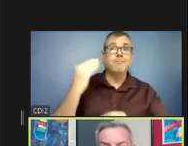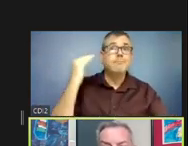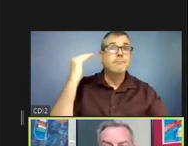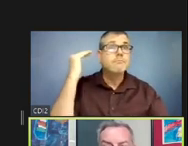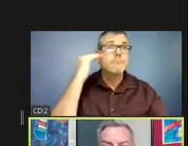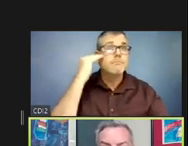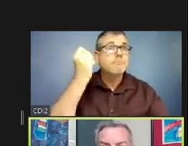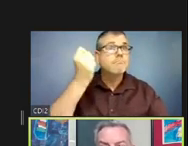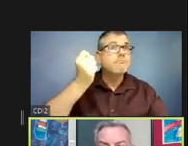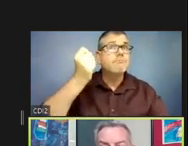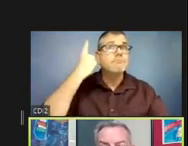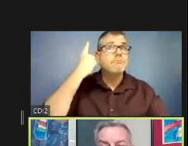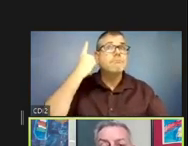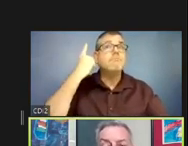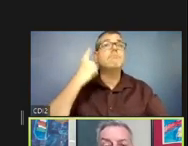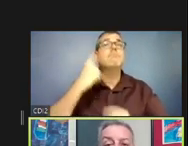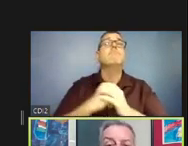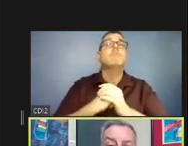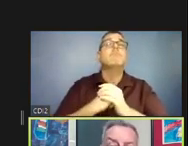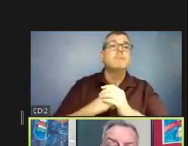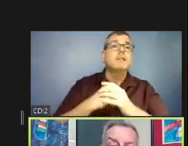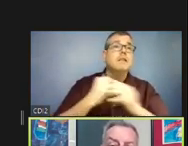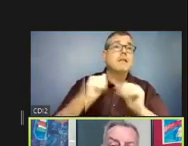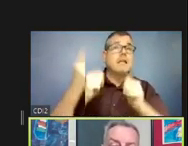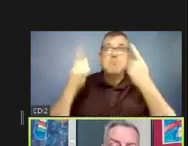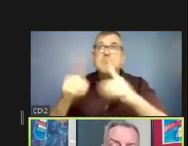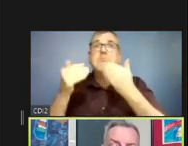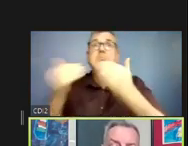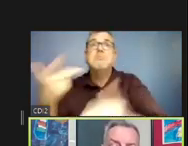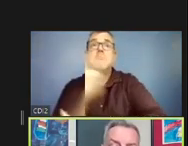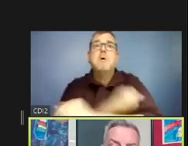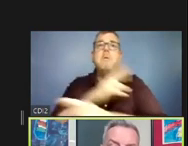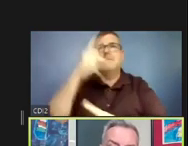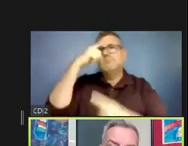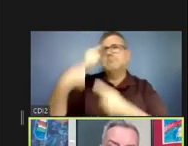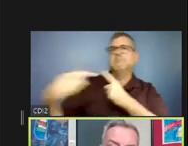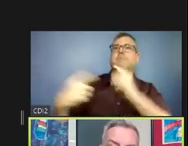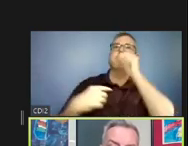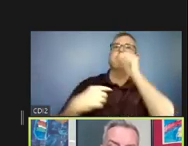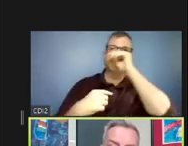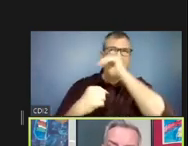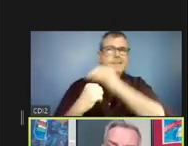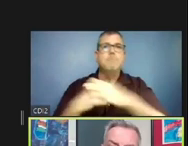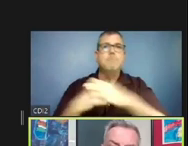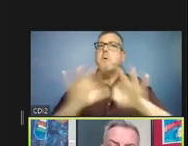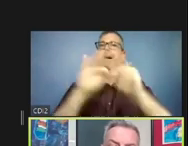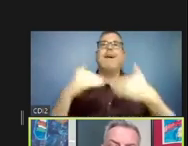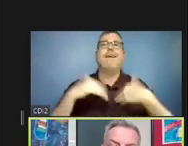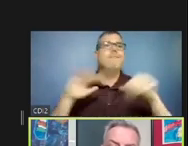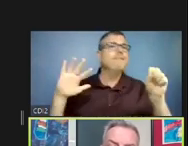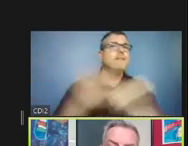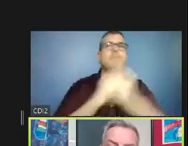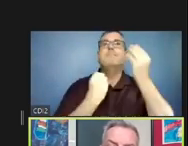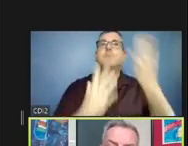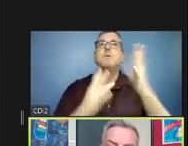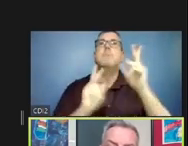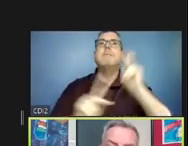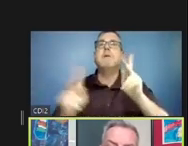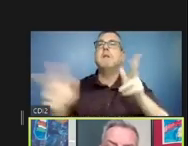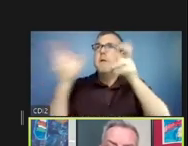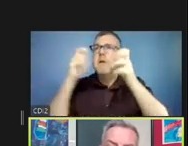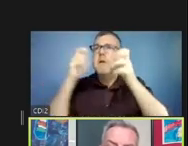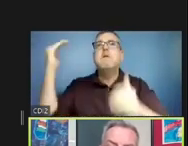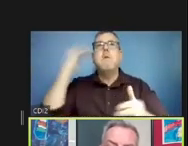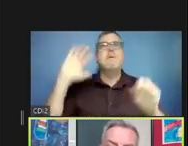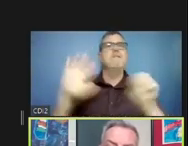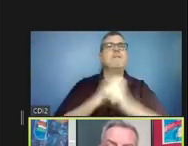be able to have the information they need to give consent for the vaccine. So just a little bit of a review. We know the vaccines